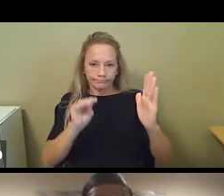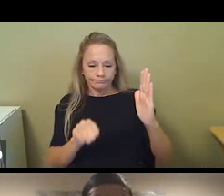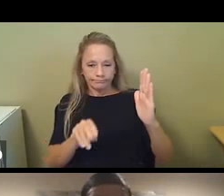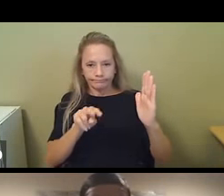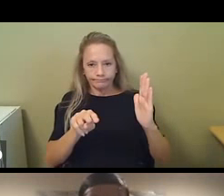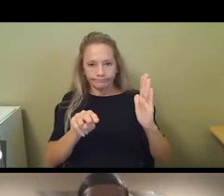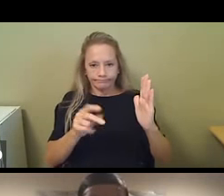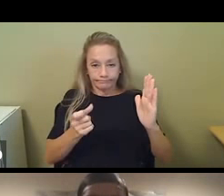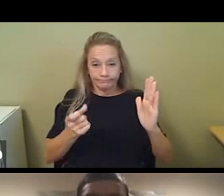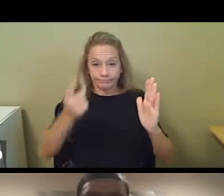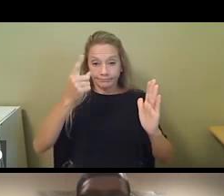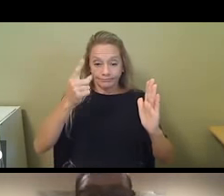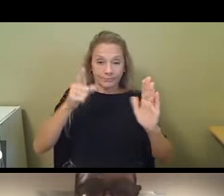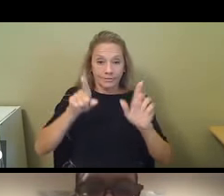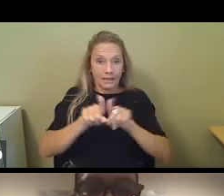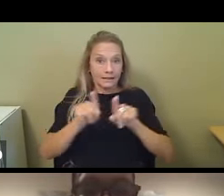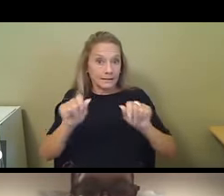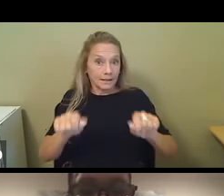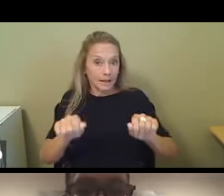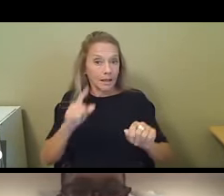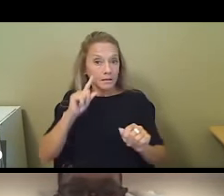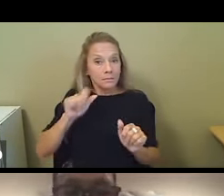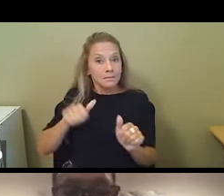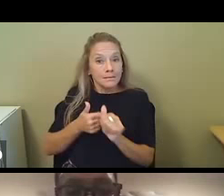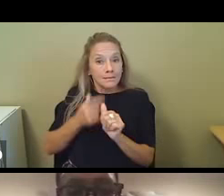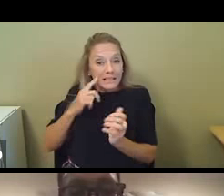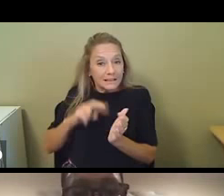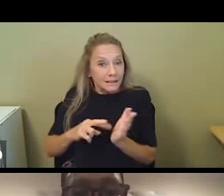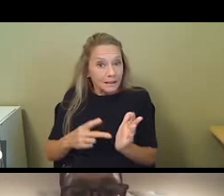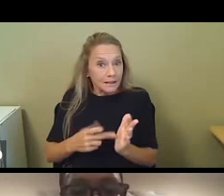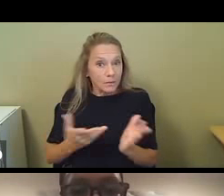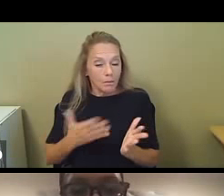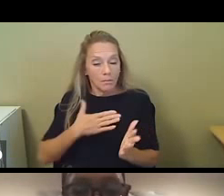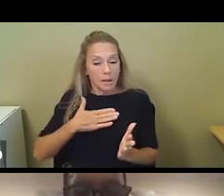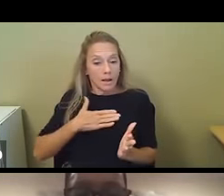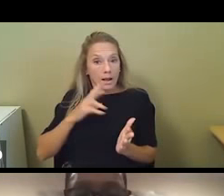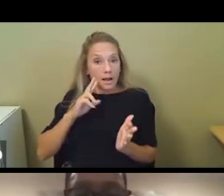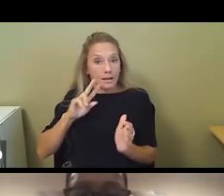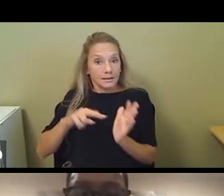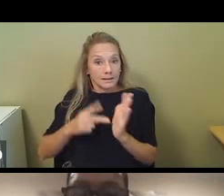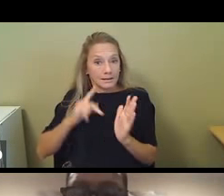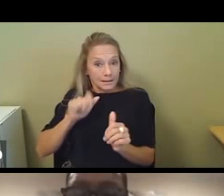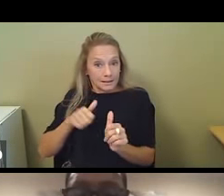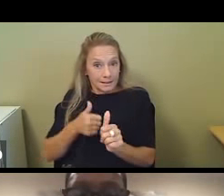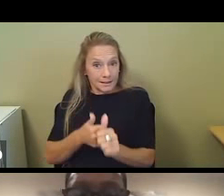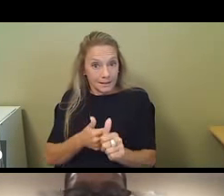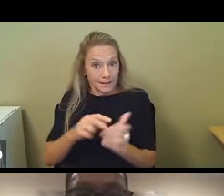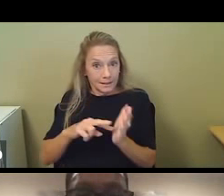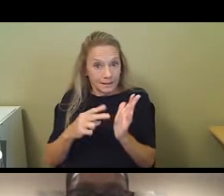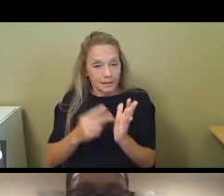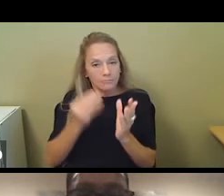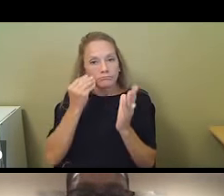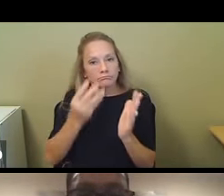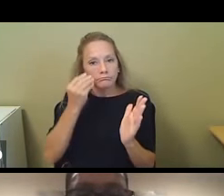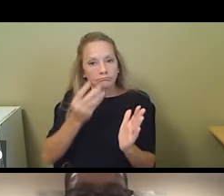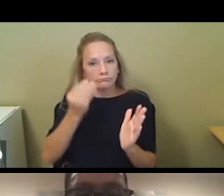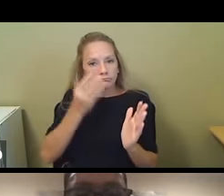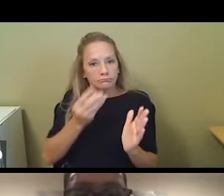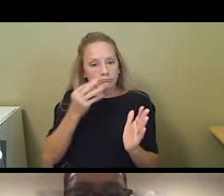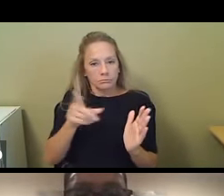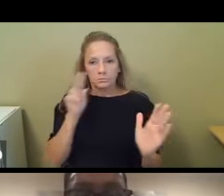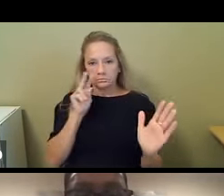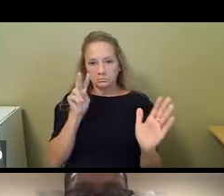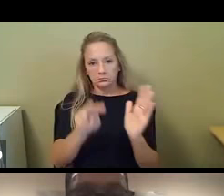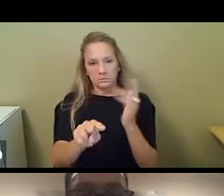the intent today is to, at least my intent is just to give this to you so you can see